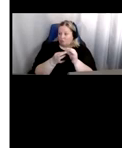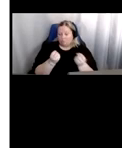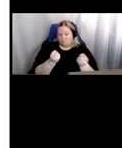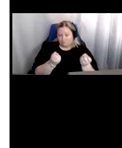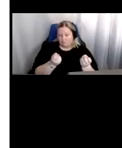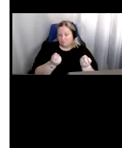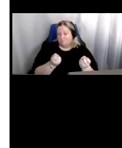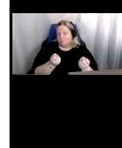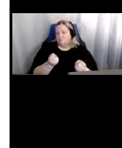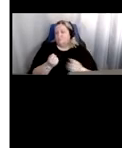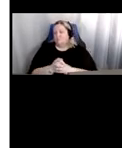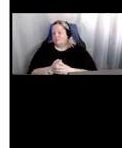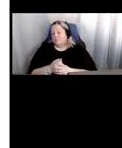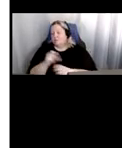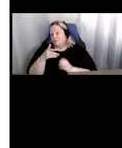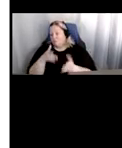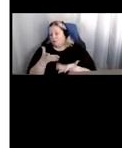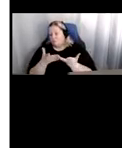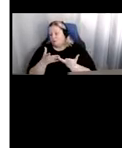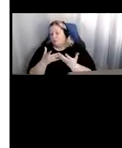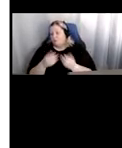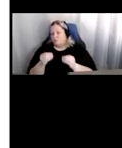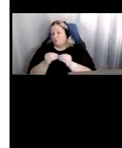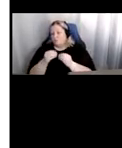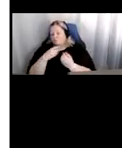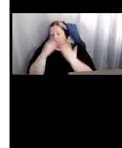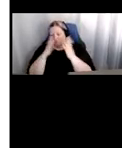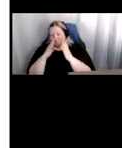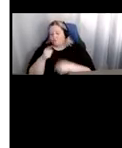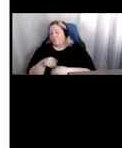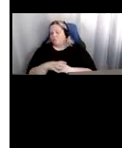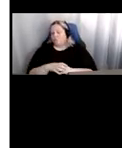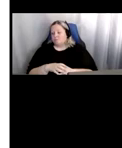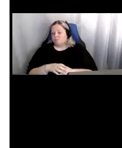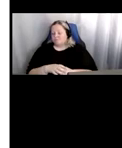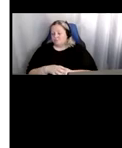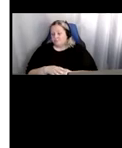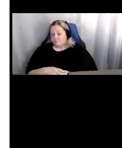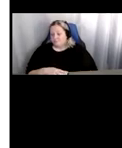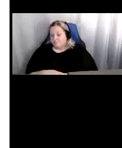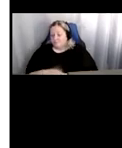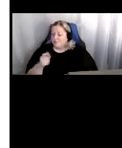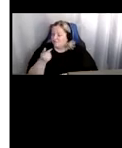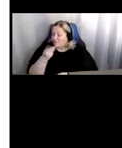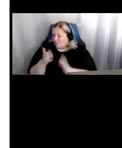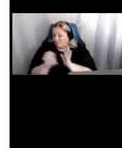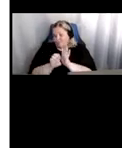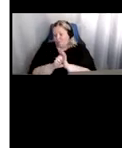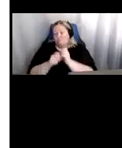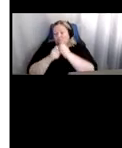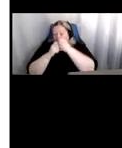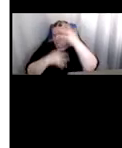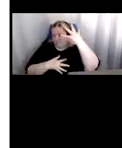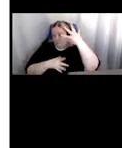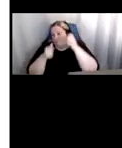as opposed to other ways that might be more troublesome for you. These are just a few examples. There are many other ways to